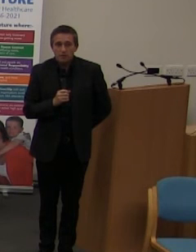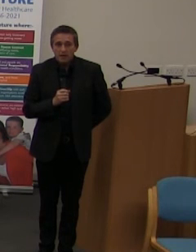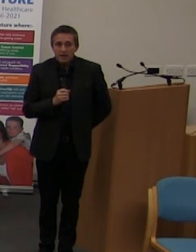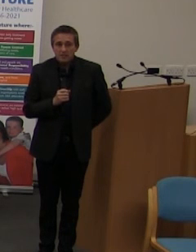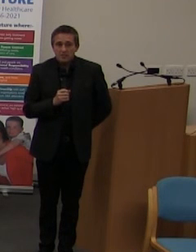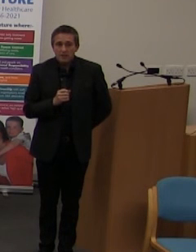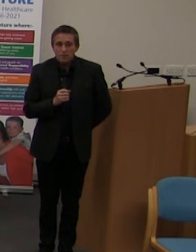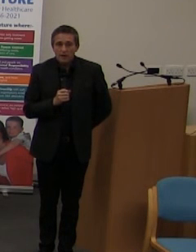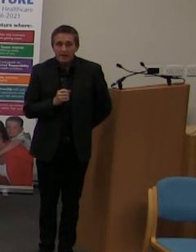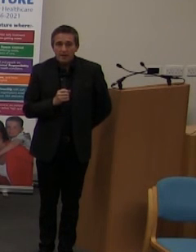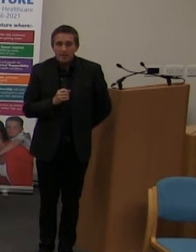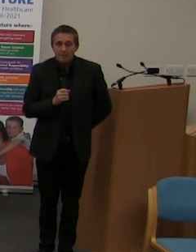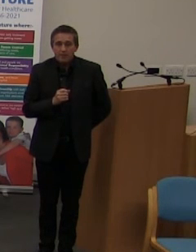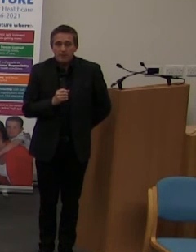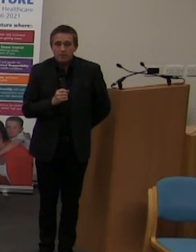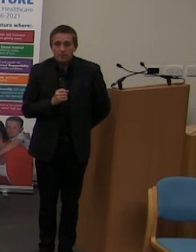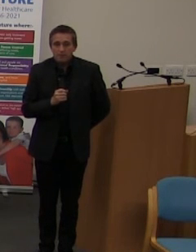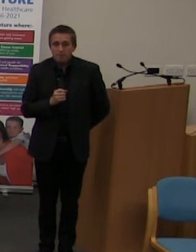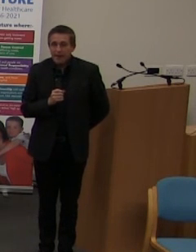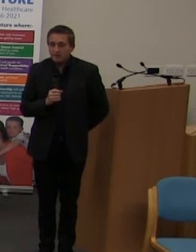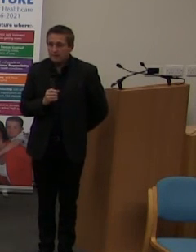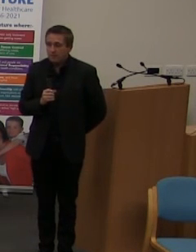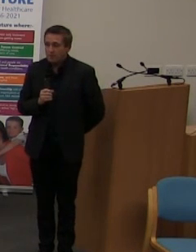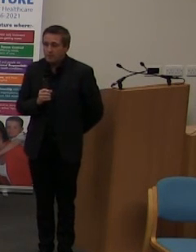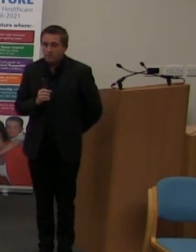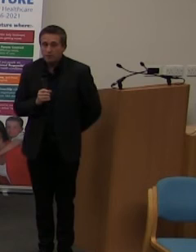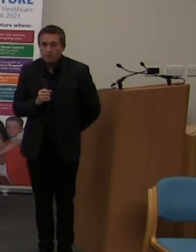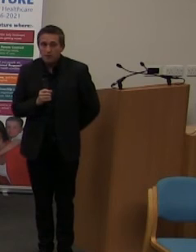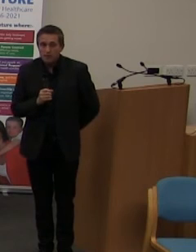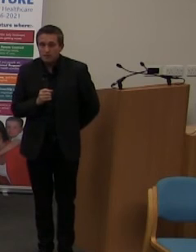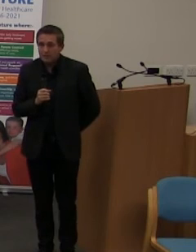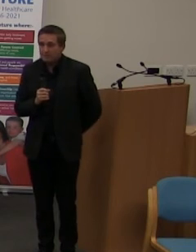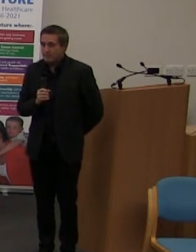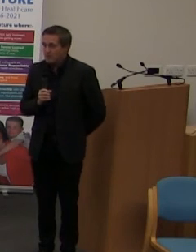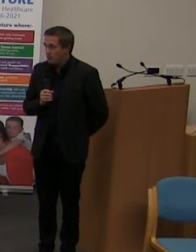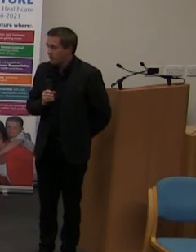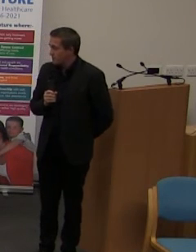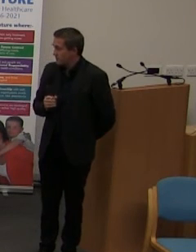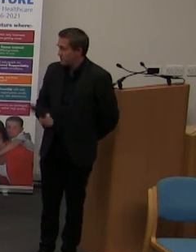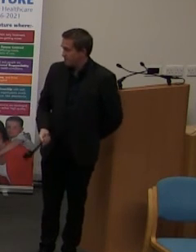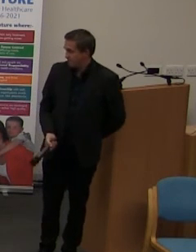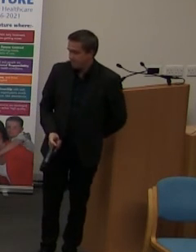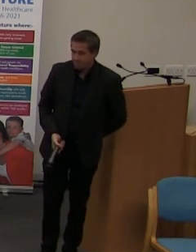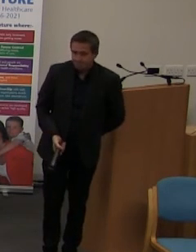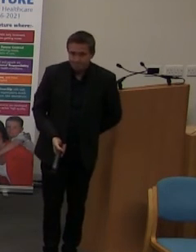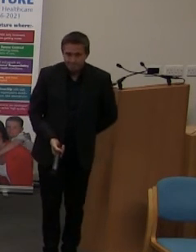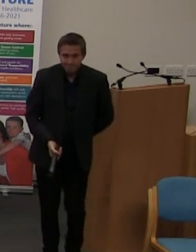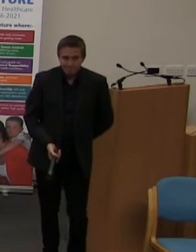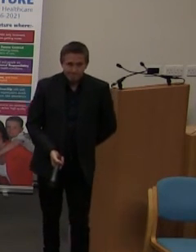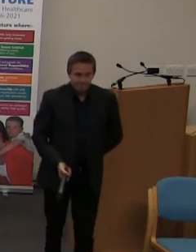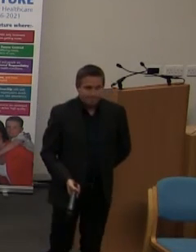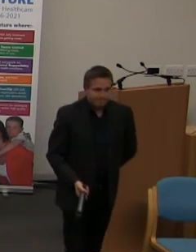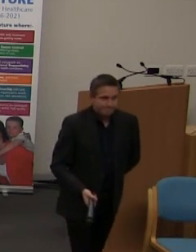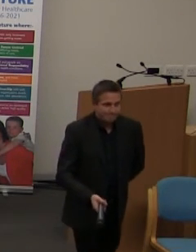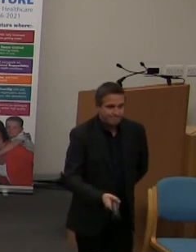so is there some way that there could be some penalty for people who constantly miss appointments?